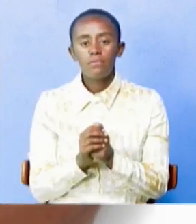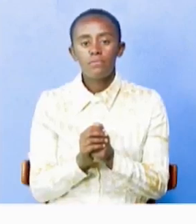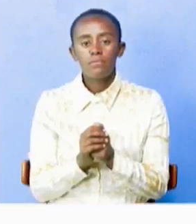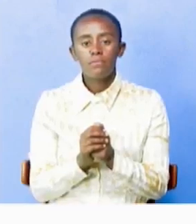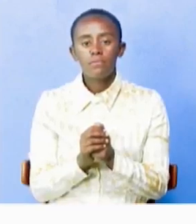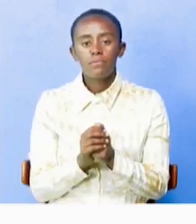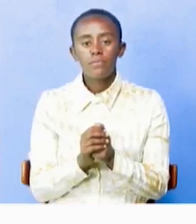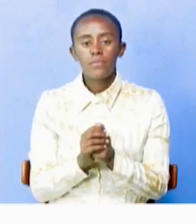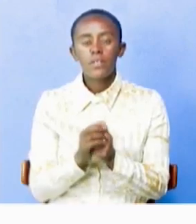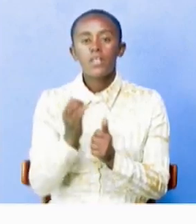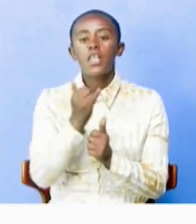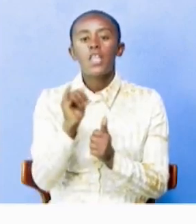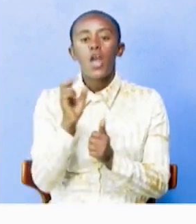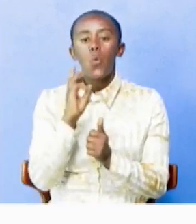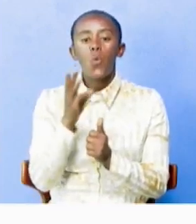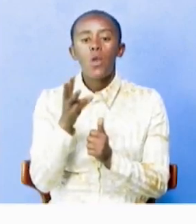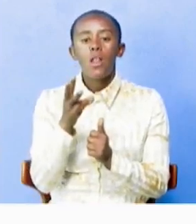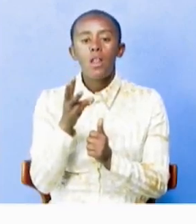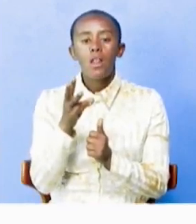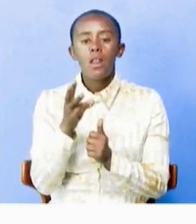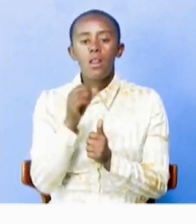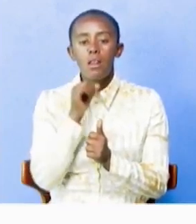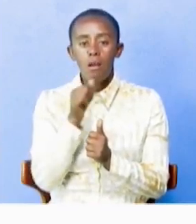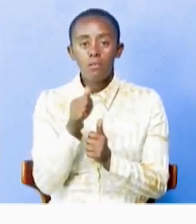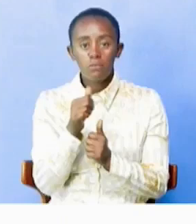They will not